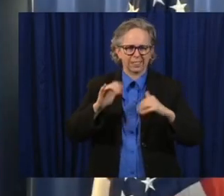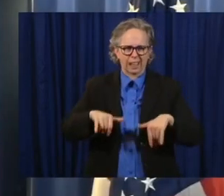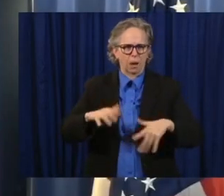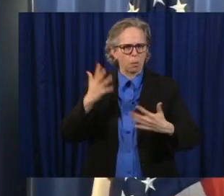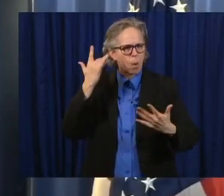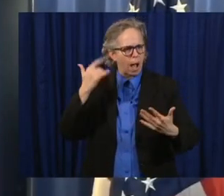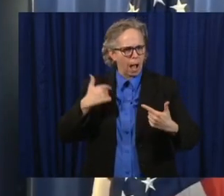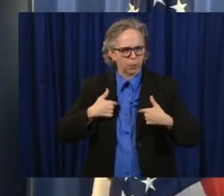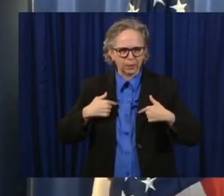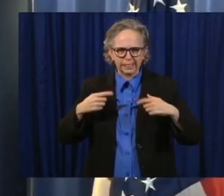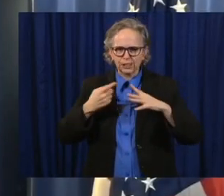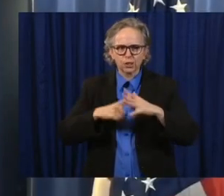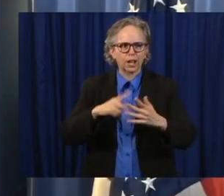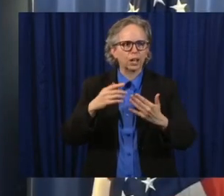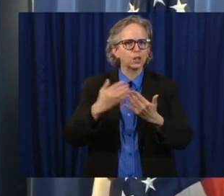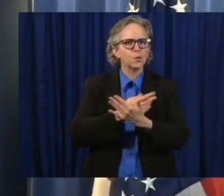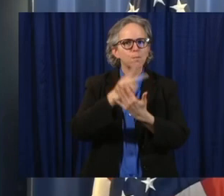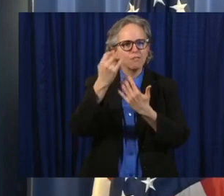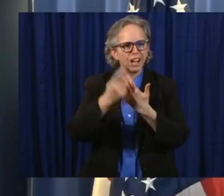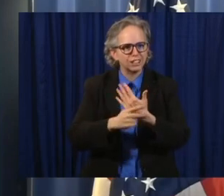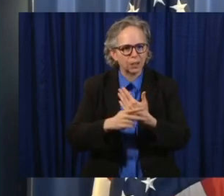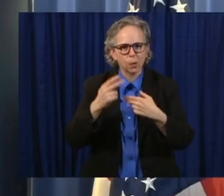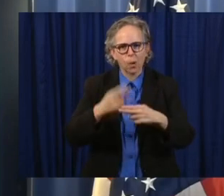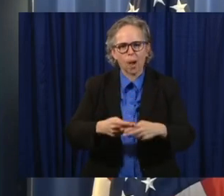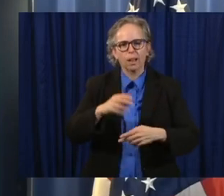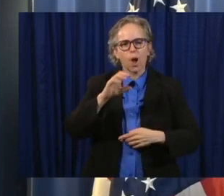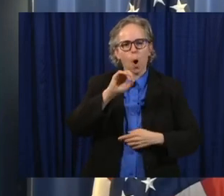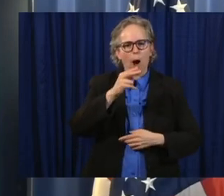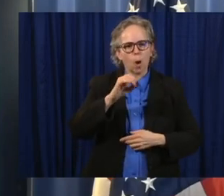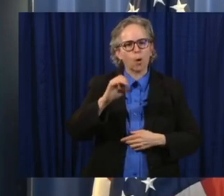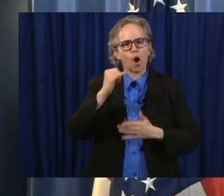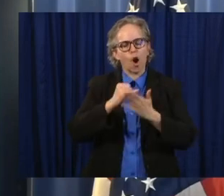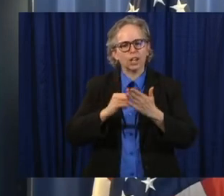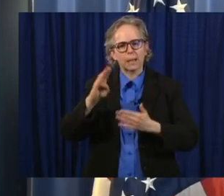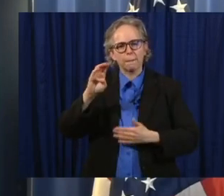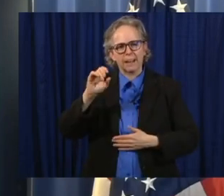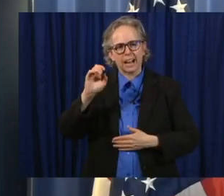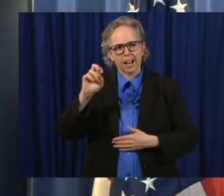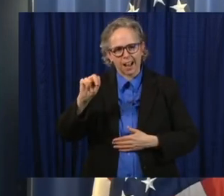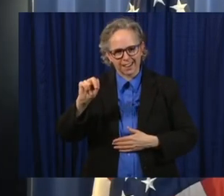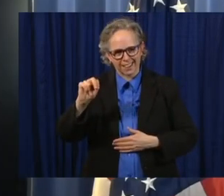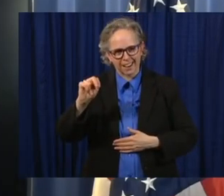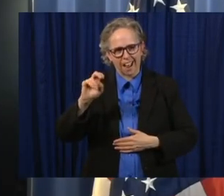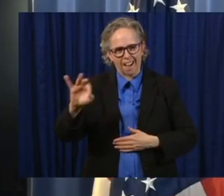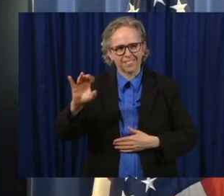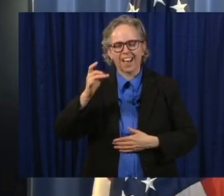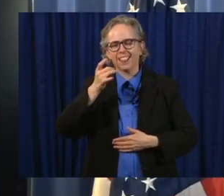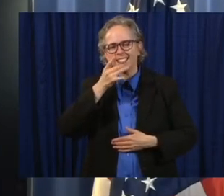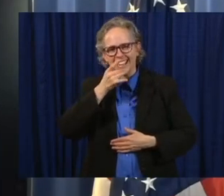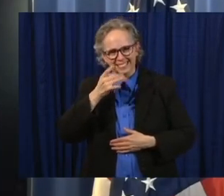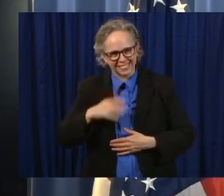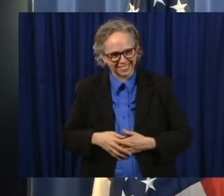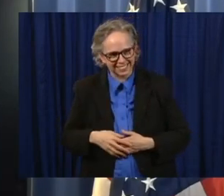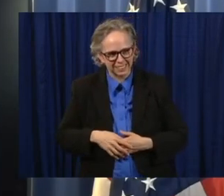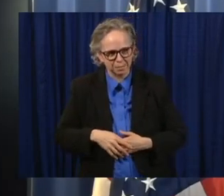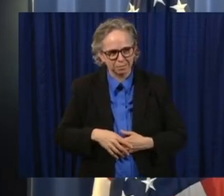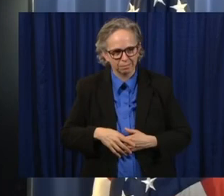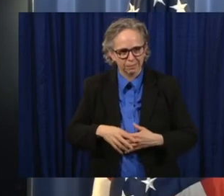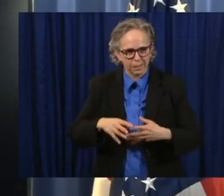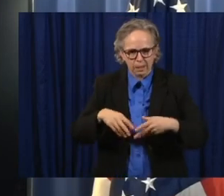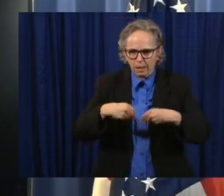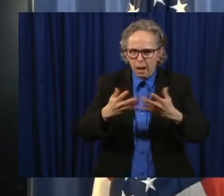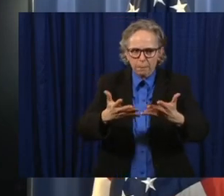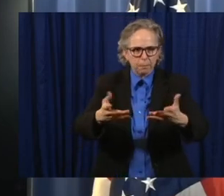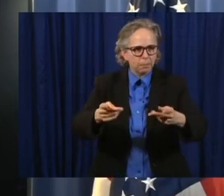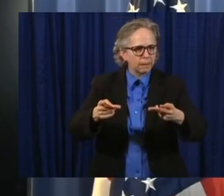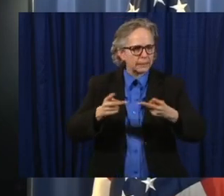new project, the Ohio Arts Beacon of Light. It's an opportunity to give our artists a place to share, connect,